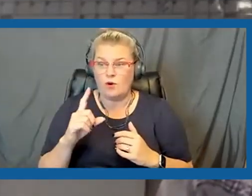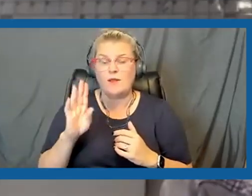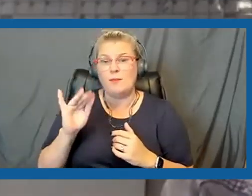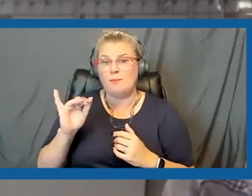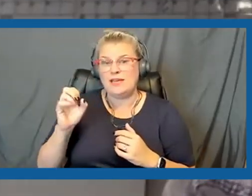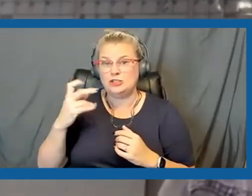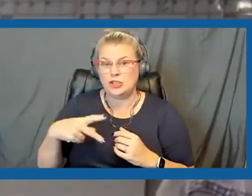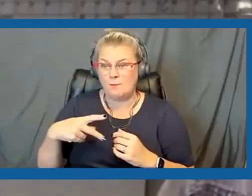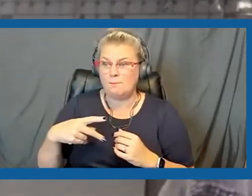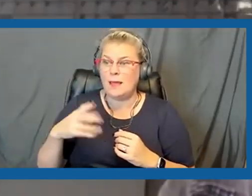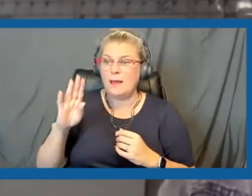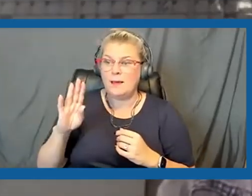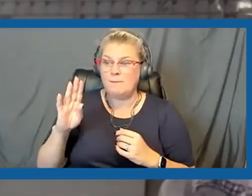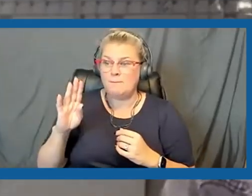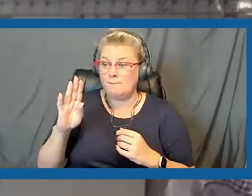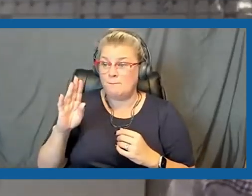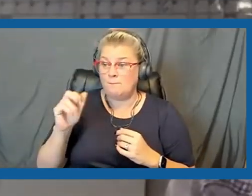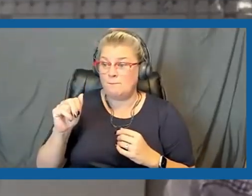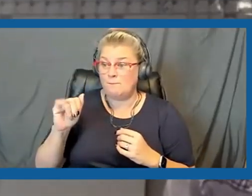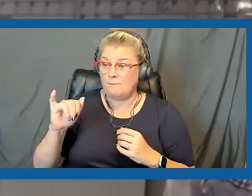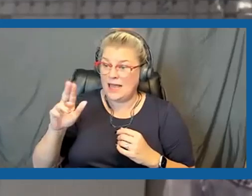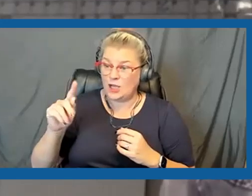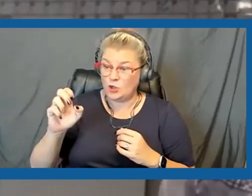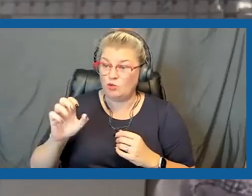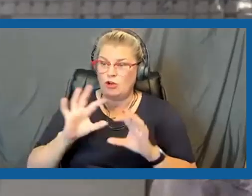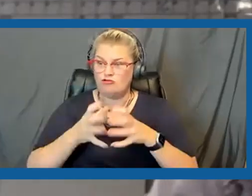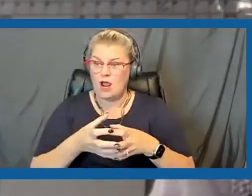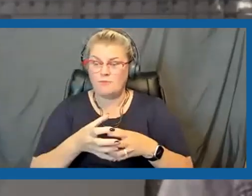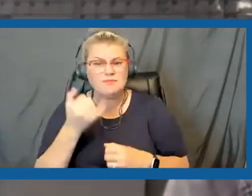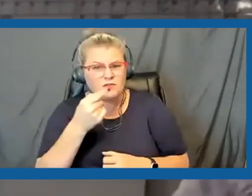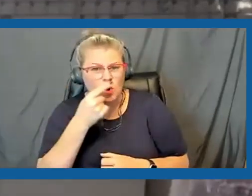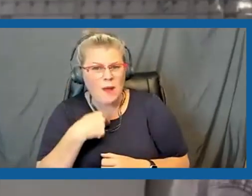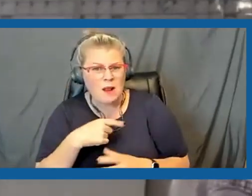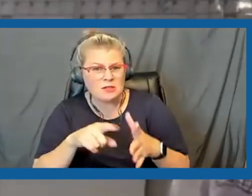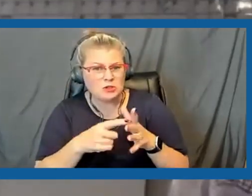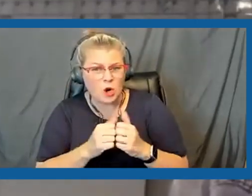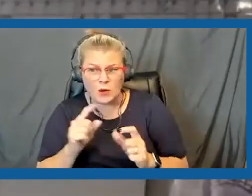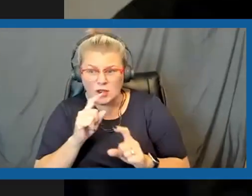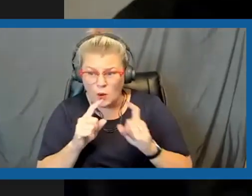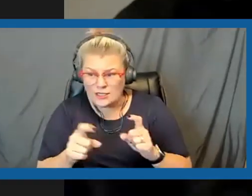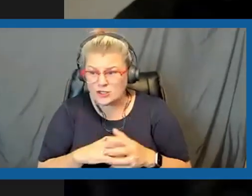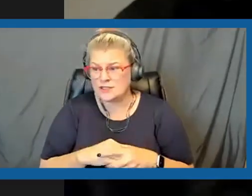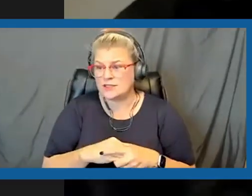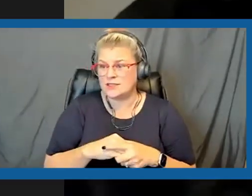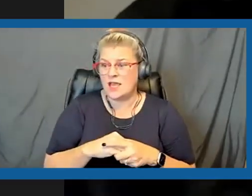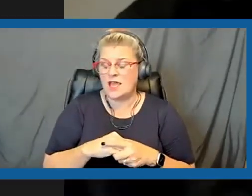So, Mary Ann, if you don't mind, I'm going to go ahead and start with the questions.